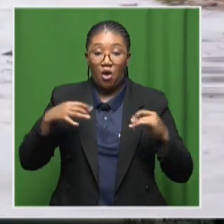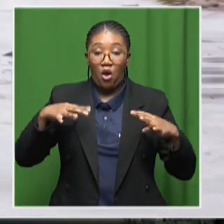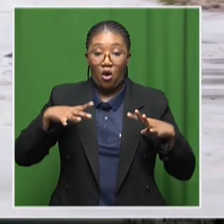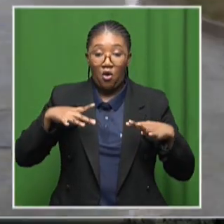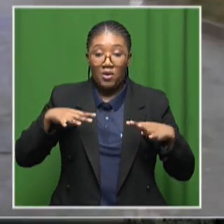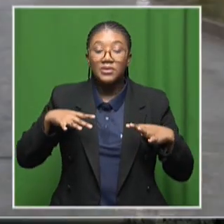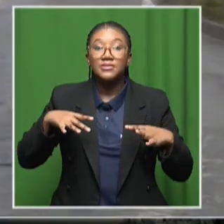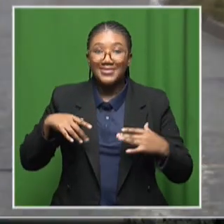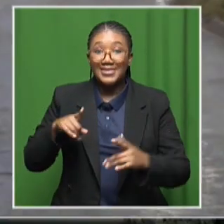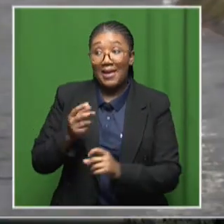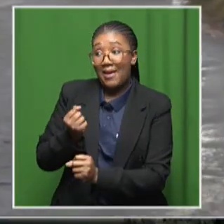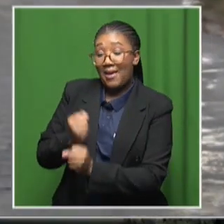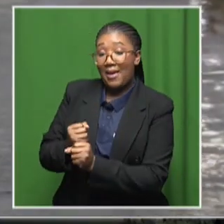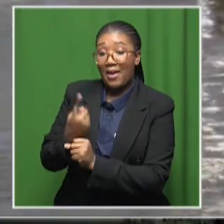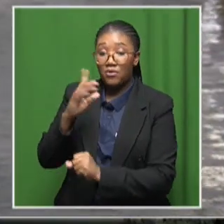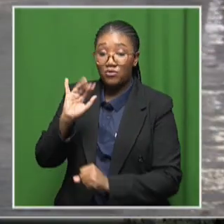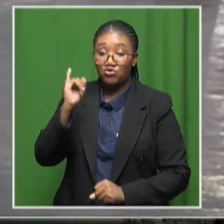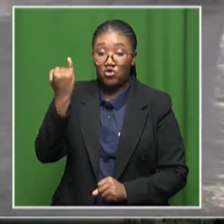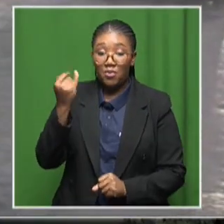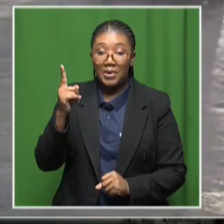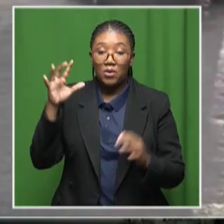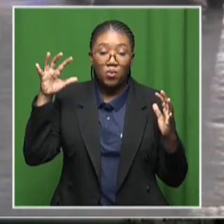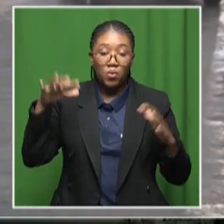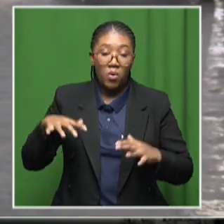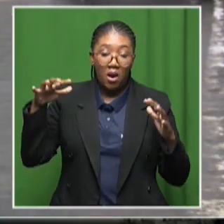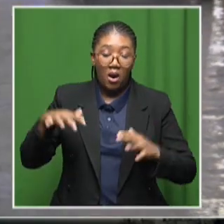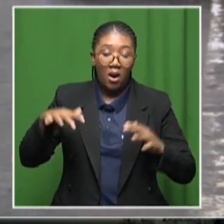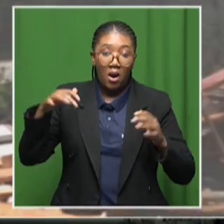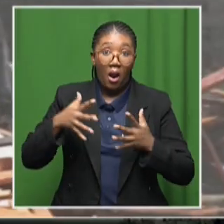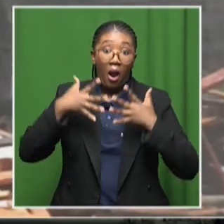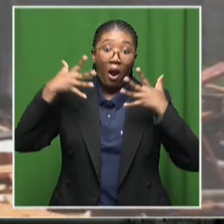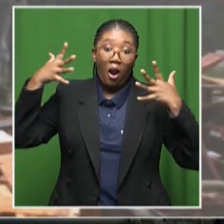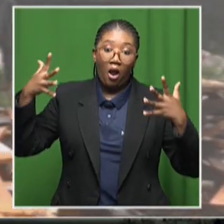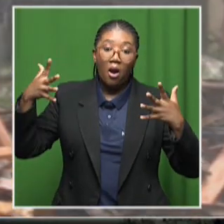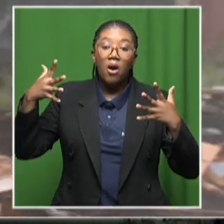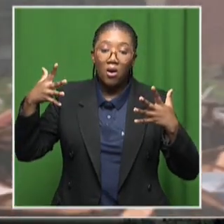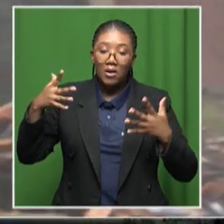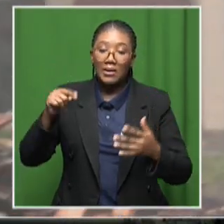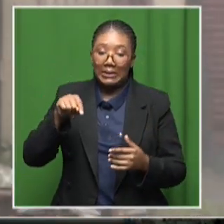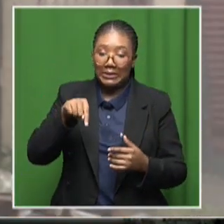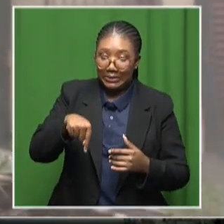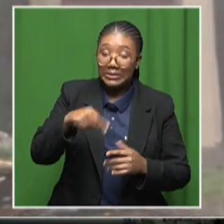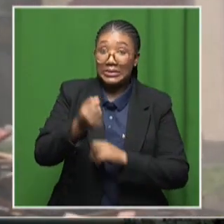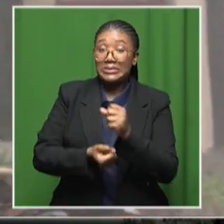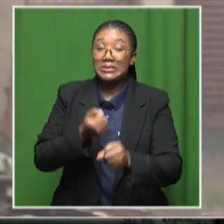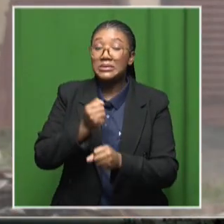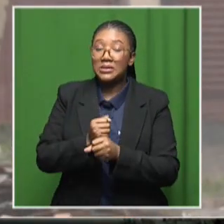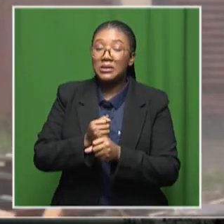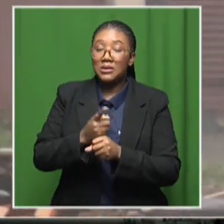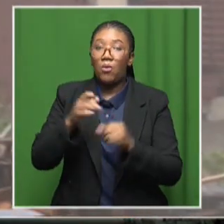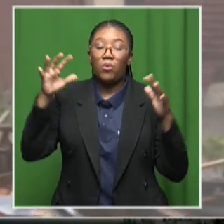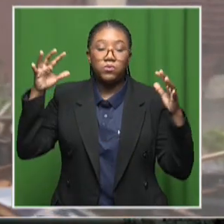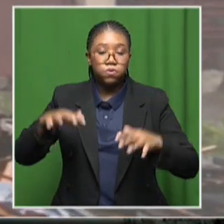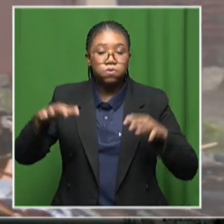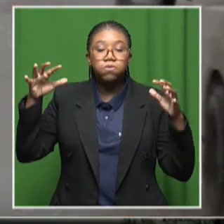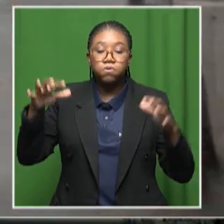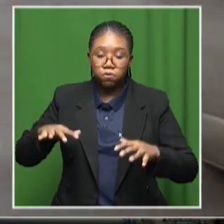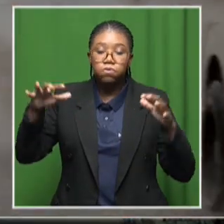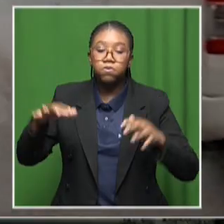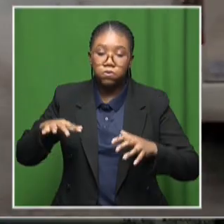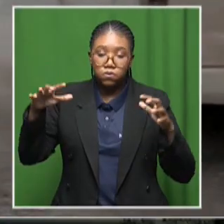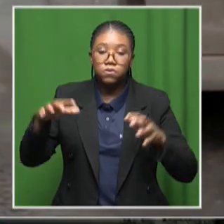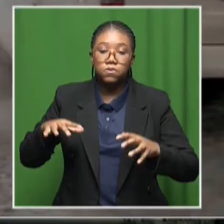in Johannesburg, we do receive a lot of rainfall, but it looks like this year, we're still going to receive a lot of rainfall. So what you will have, you find